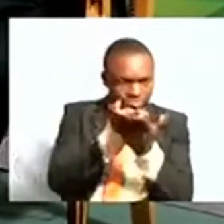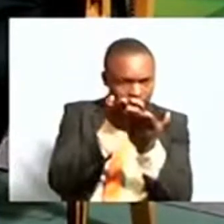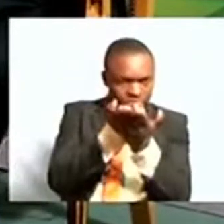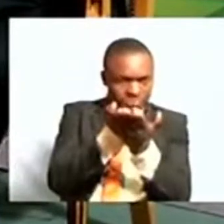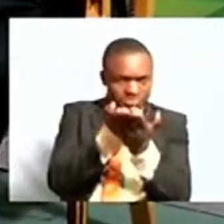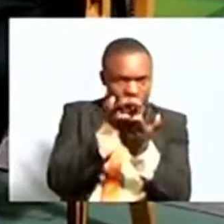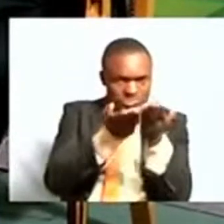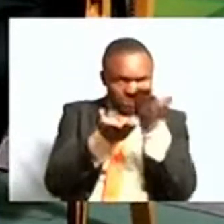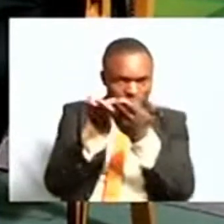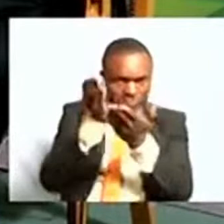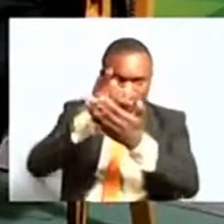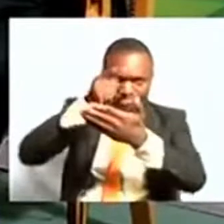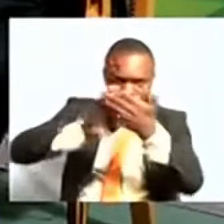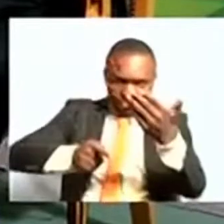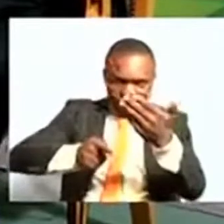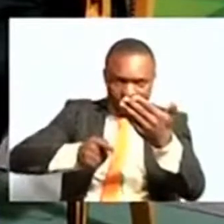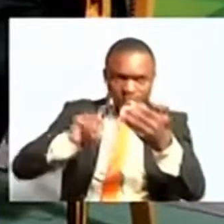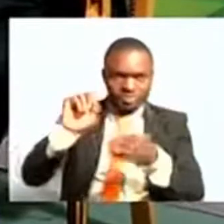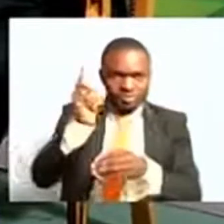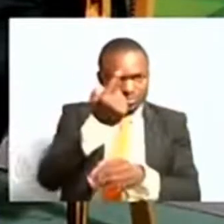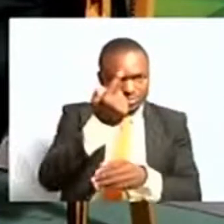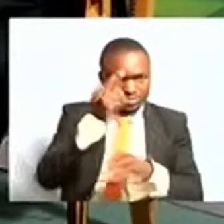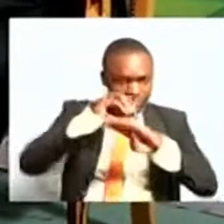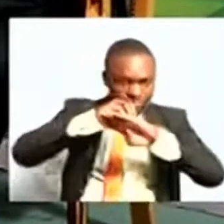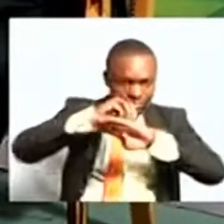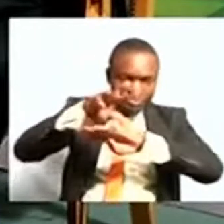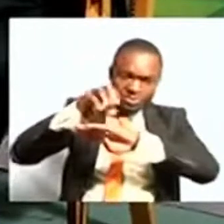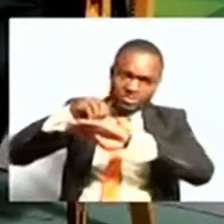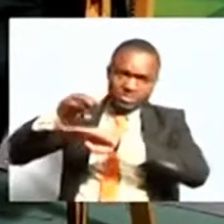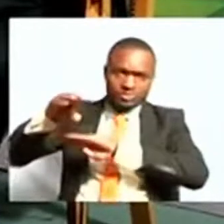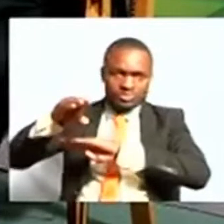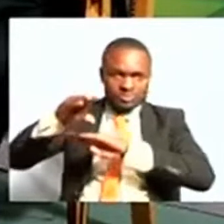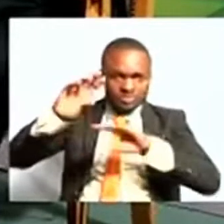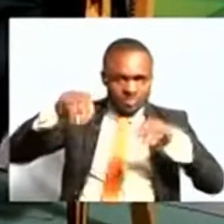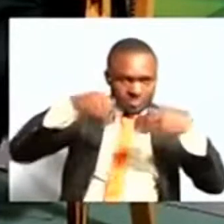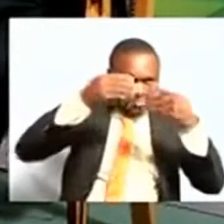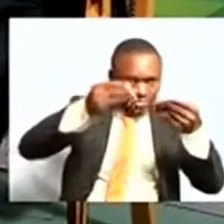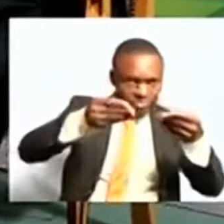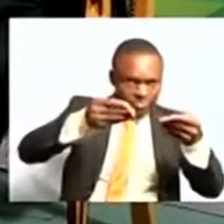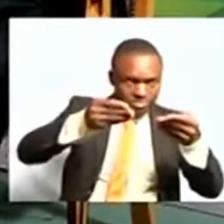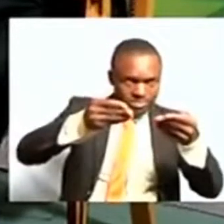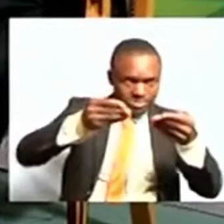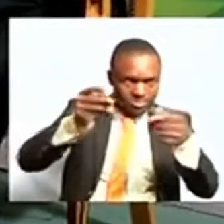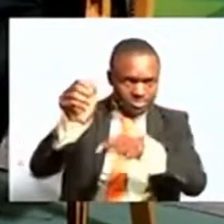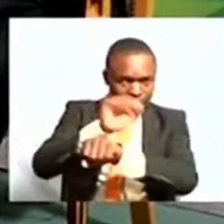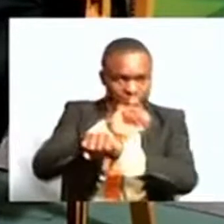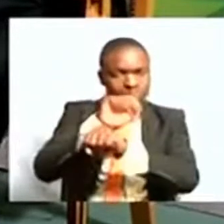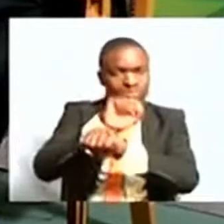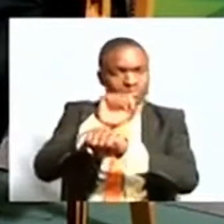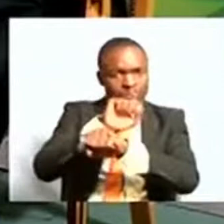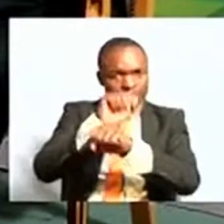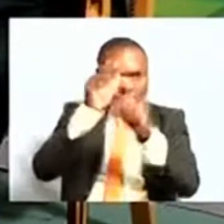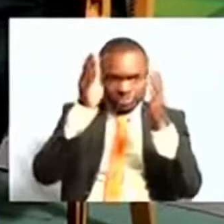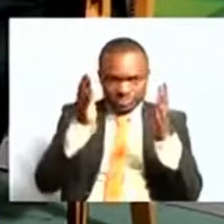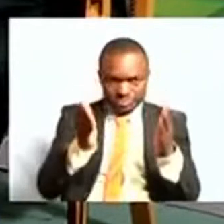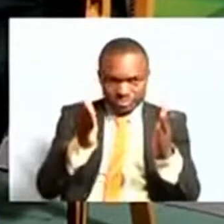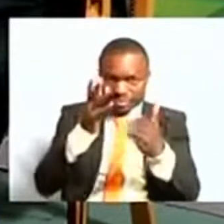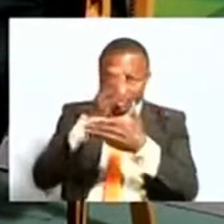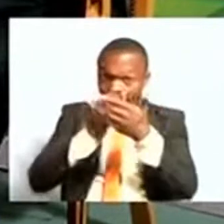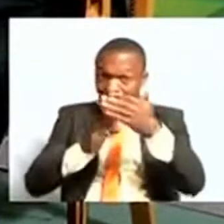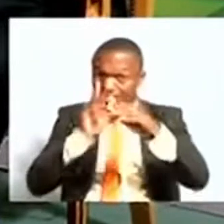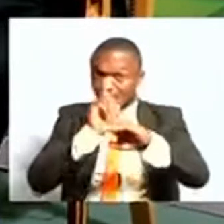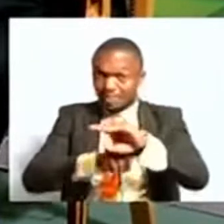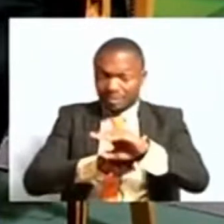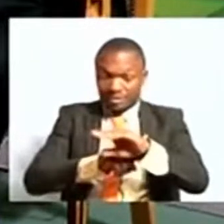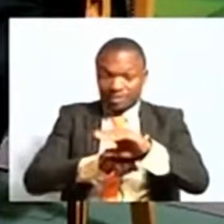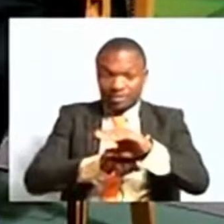is that the first advice goes to the drivers. Sometimes the